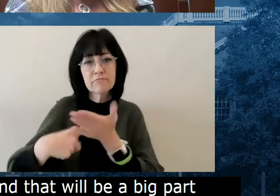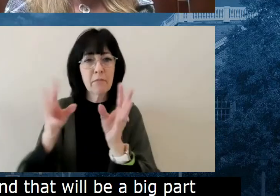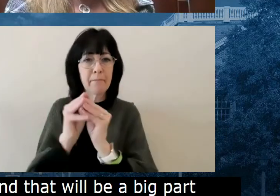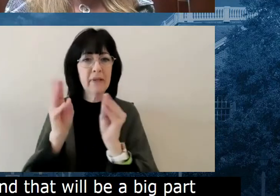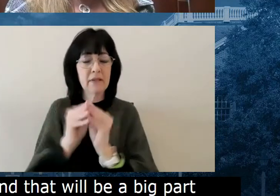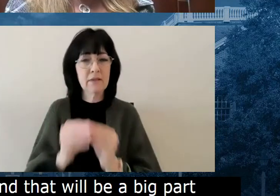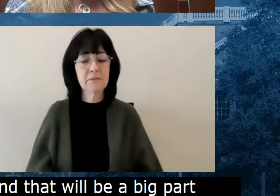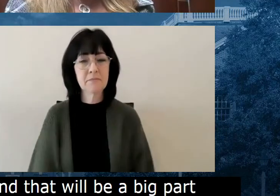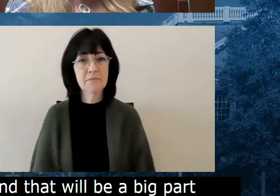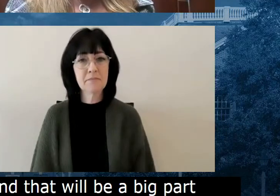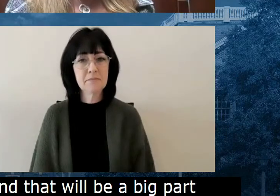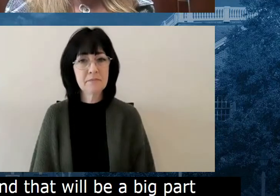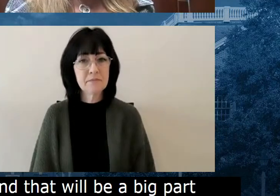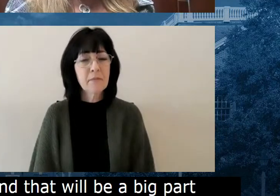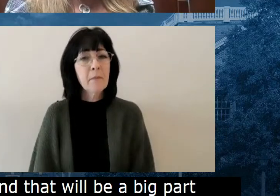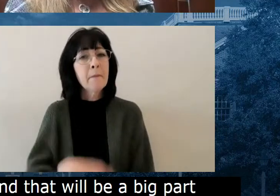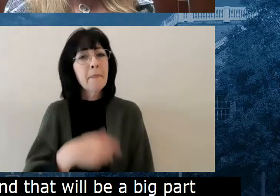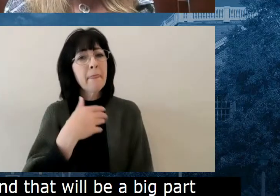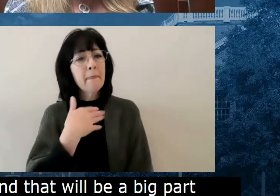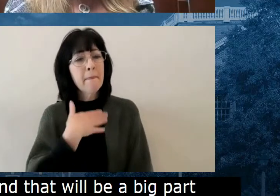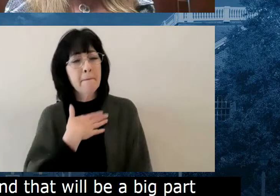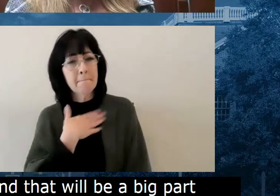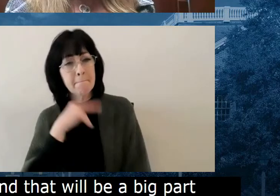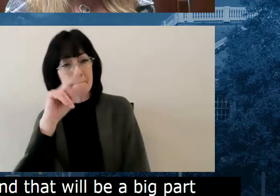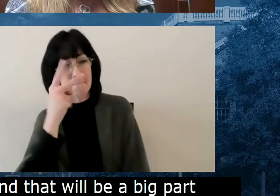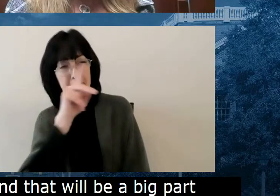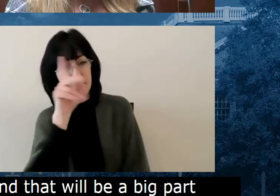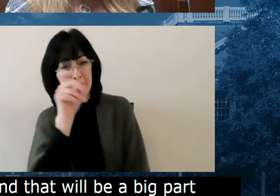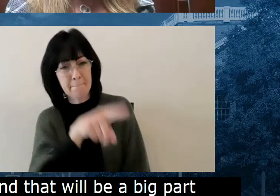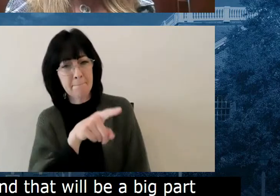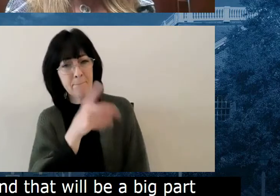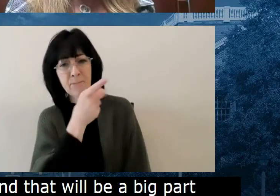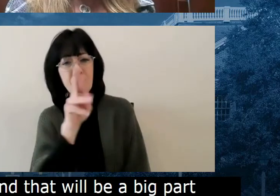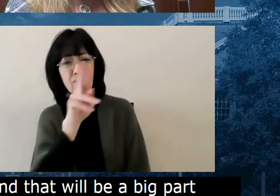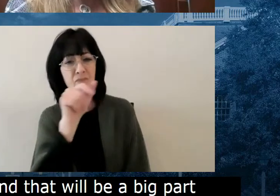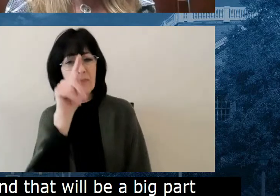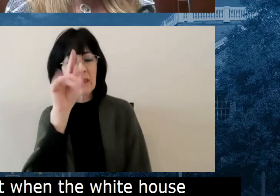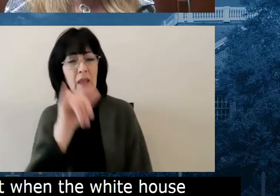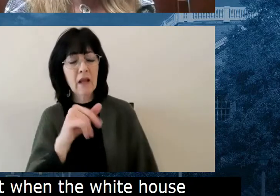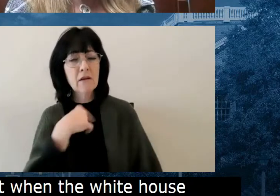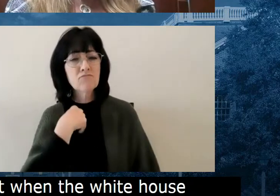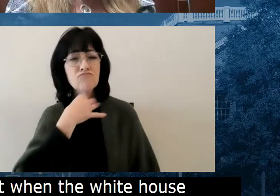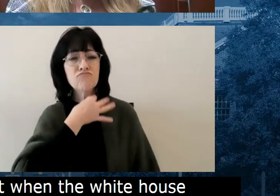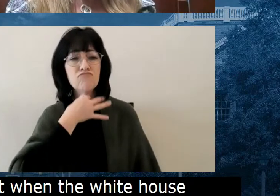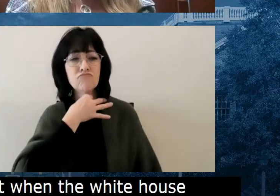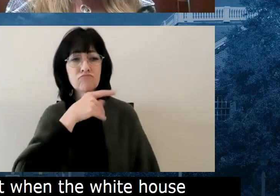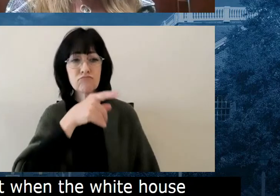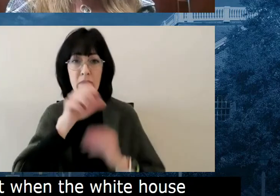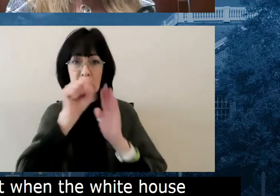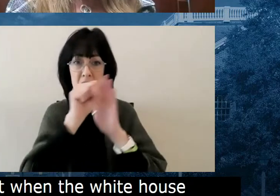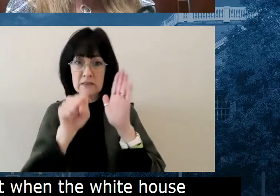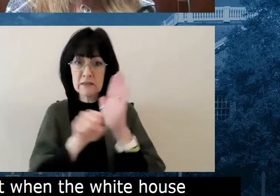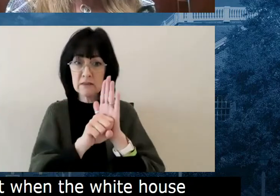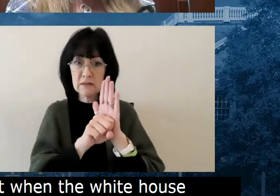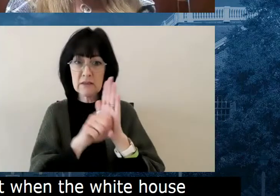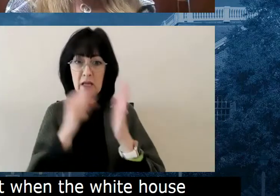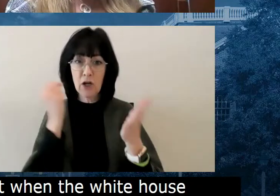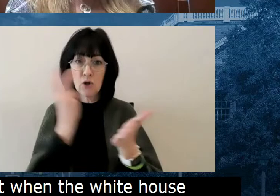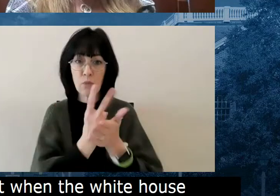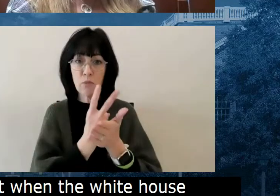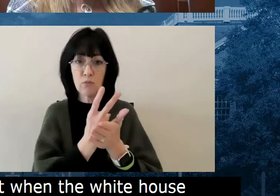All right, and then for my second question for Dr. Rattay, I'm curious, has the state approved many plans for high